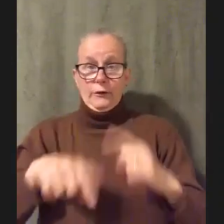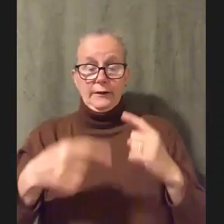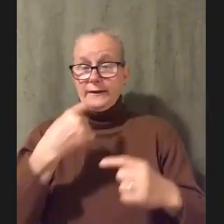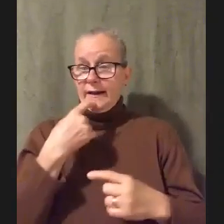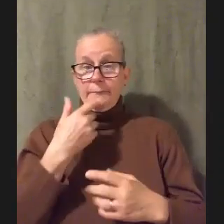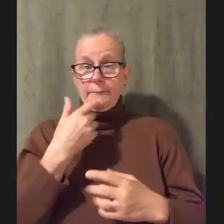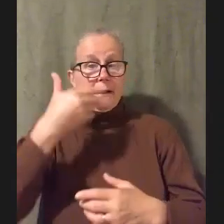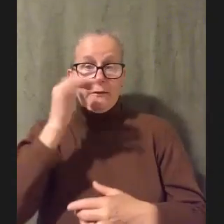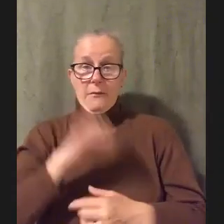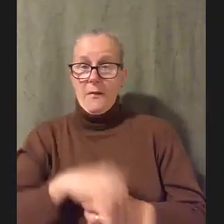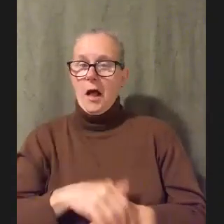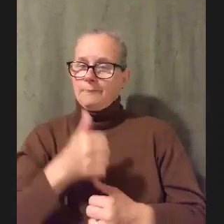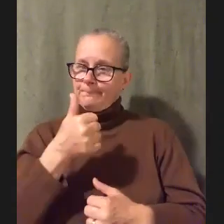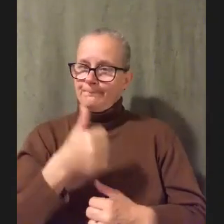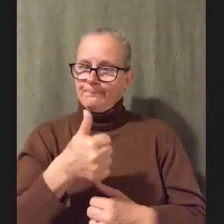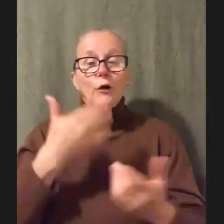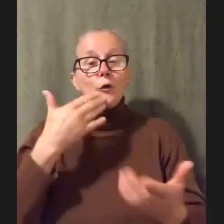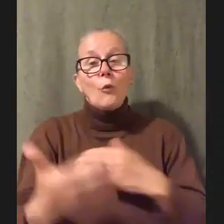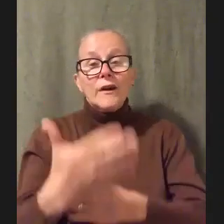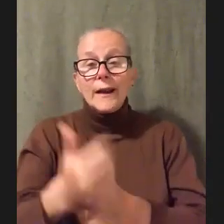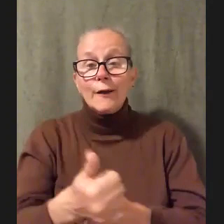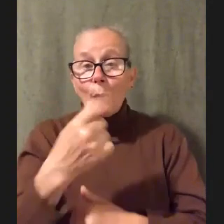for that, and good morning, everyone.